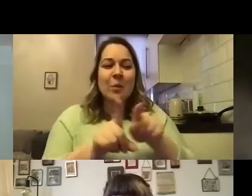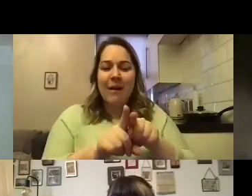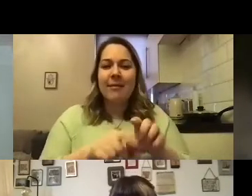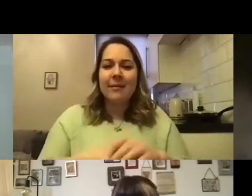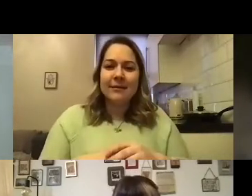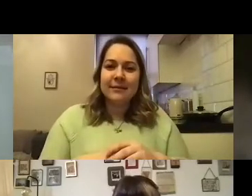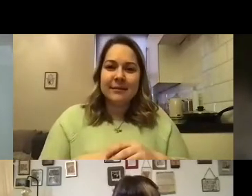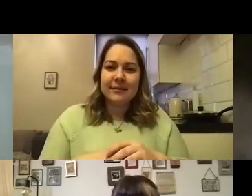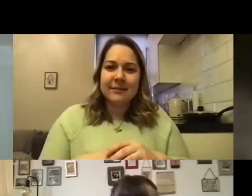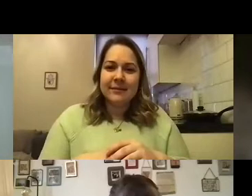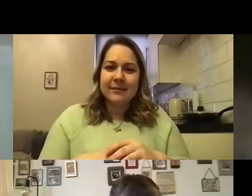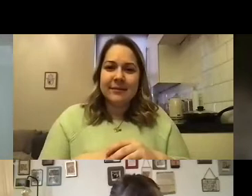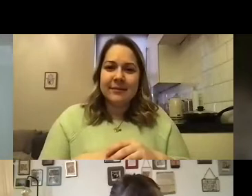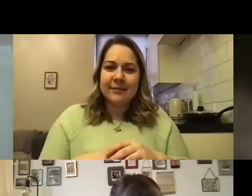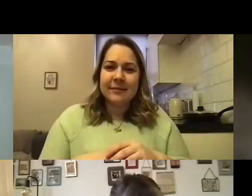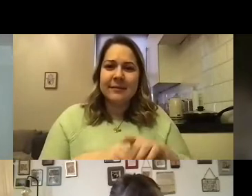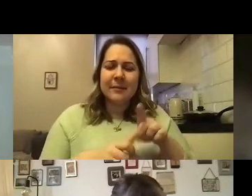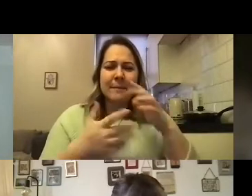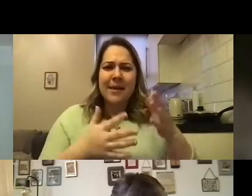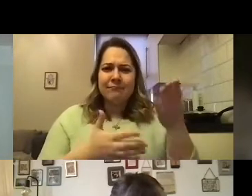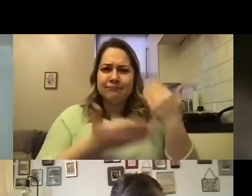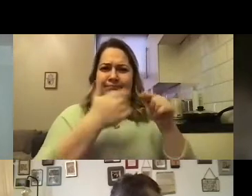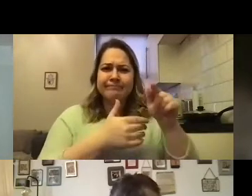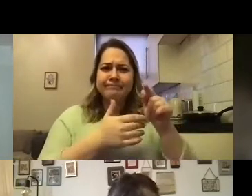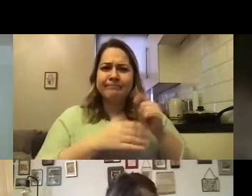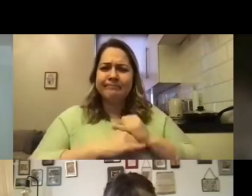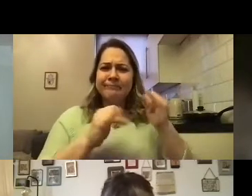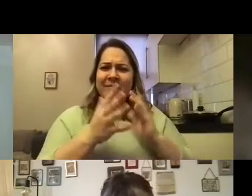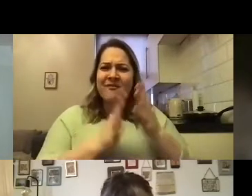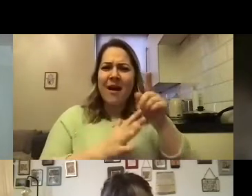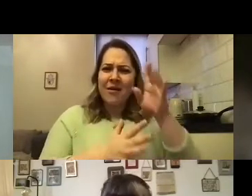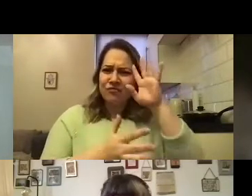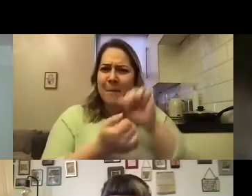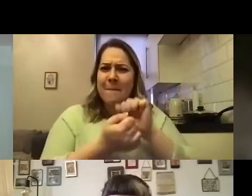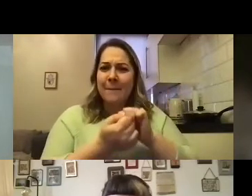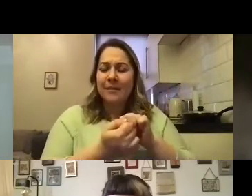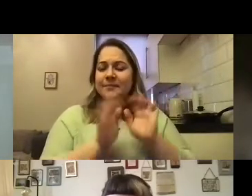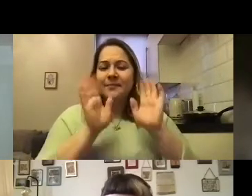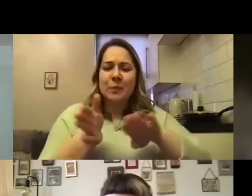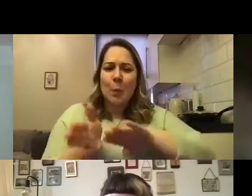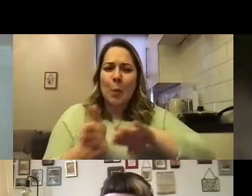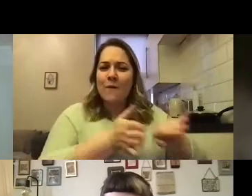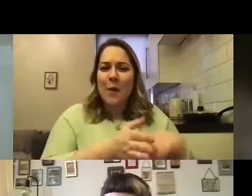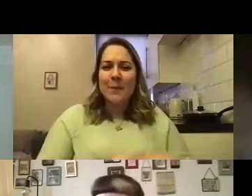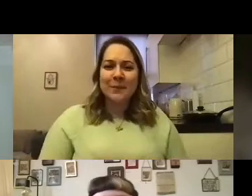big quarter cabin was on fire. It was quite a day that. Anyway, sorry, I'll shut up.